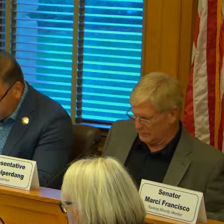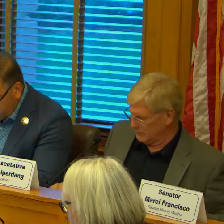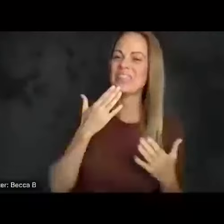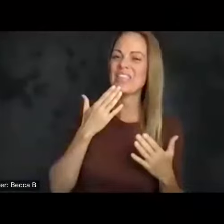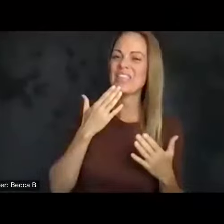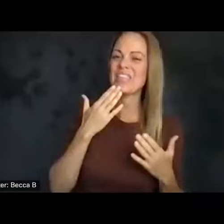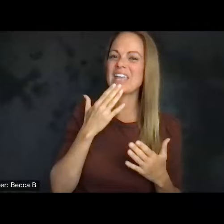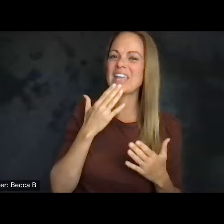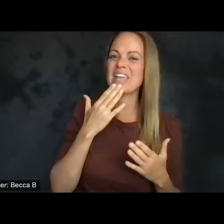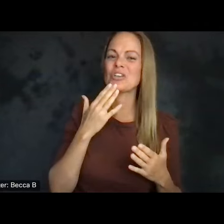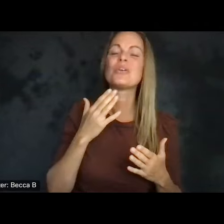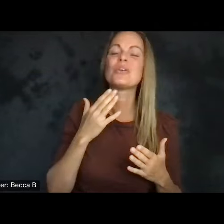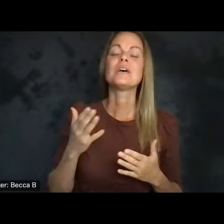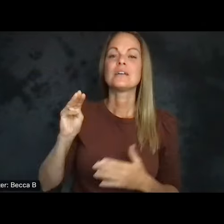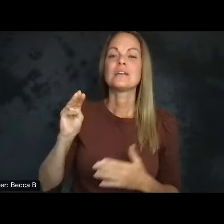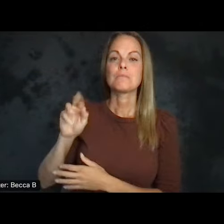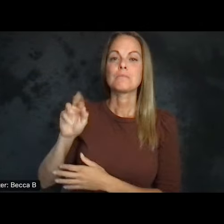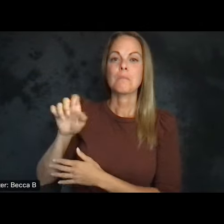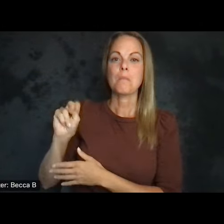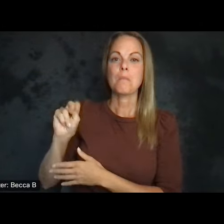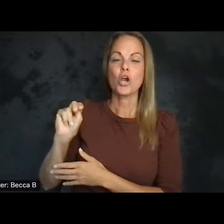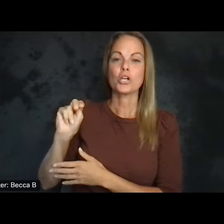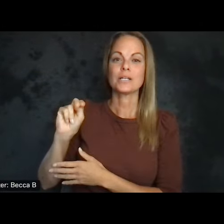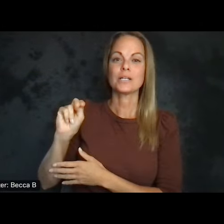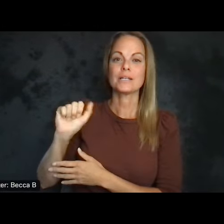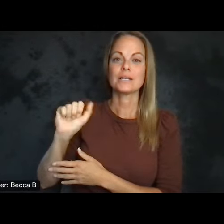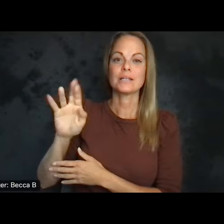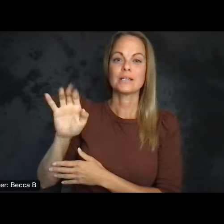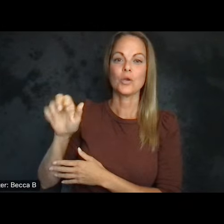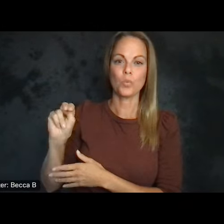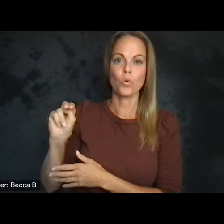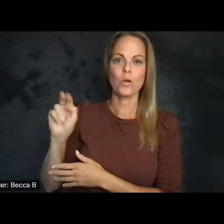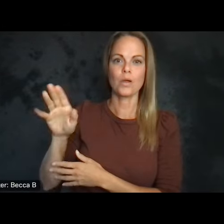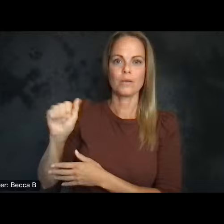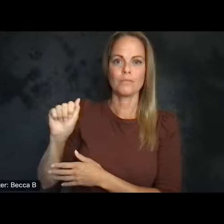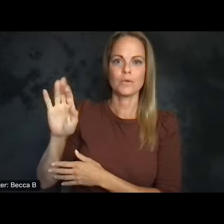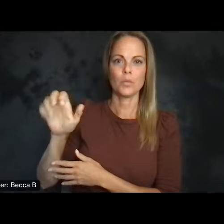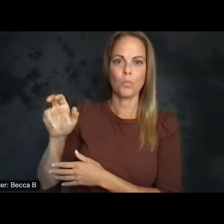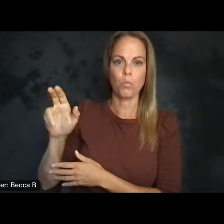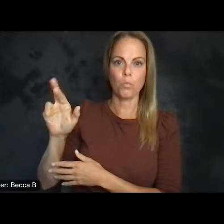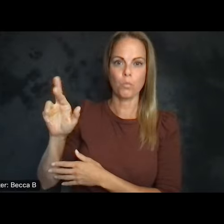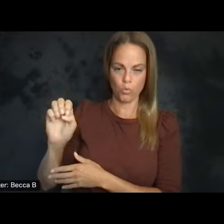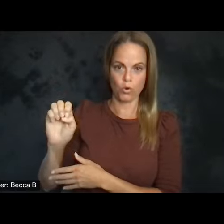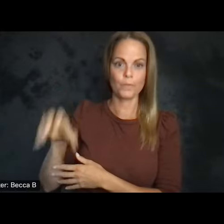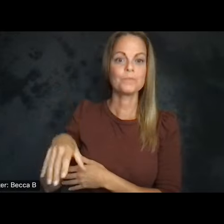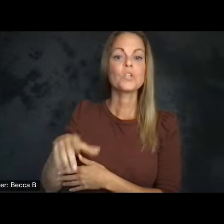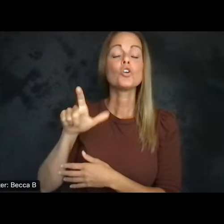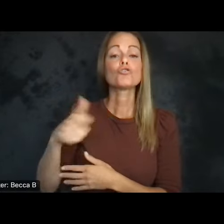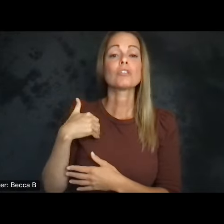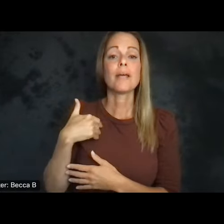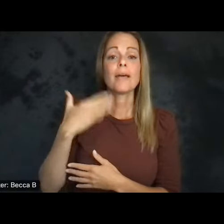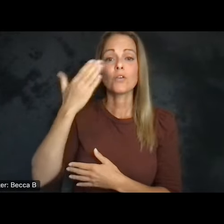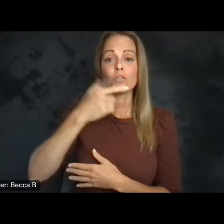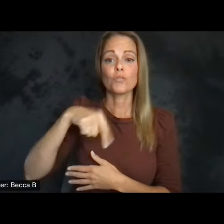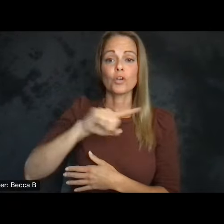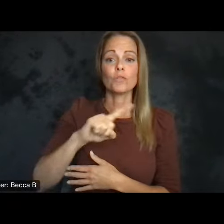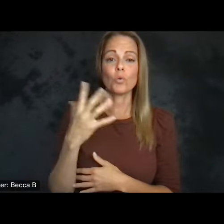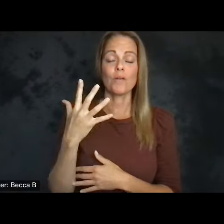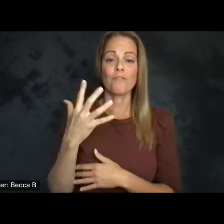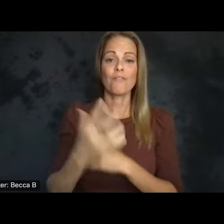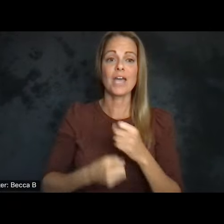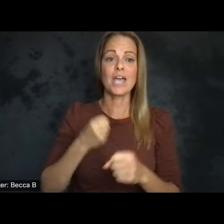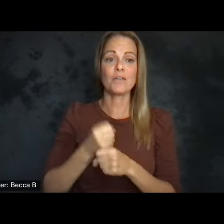committee. Again, my name is Martin DeBoer. I'm the Chief of Staff to the Secretary at Department of Wildlife and Parks. You should have in front of you our 5-year capital improvement